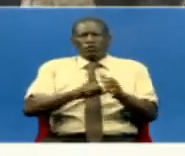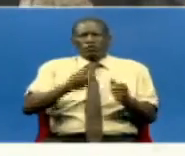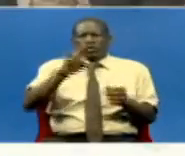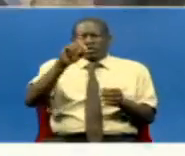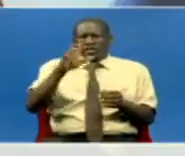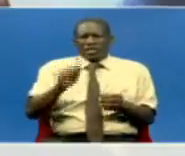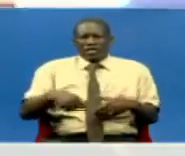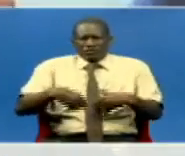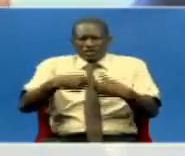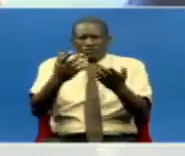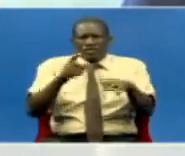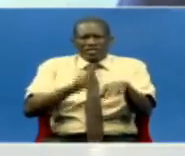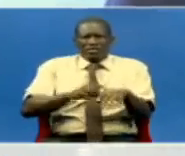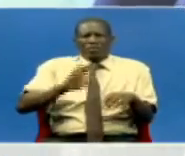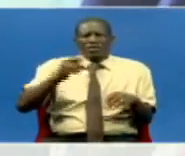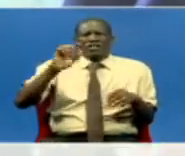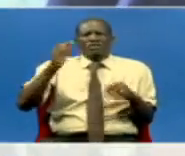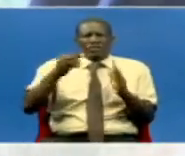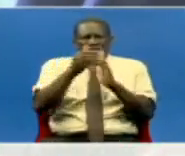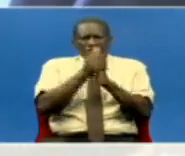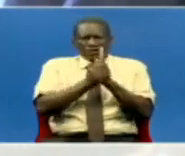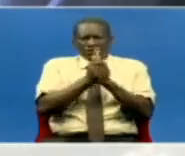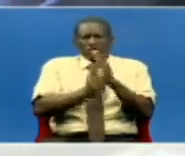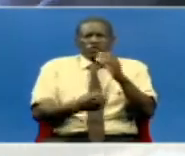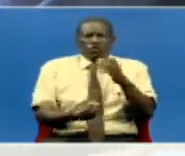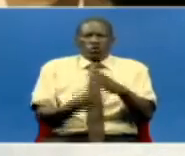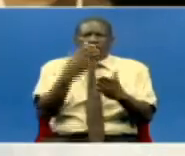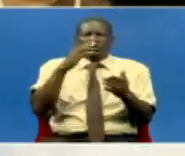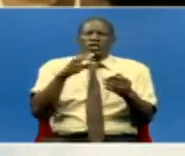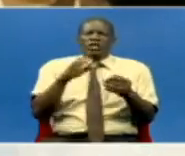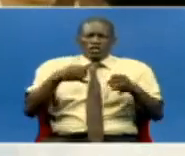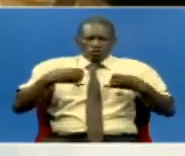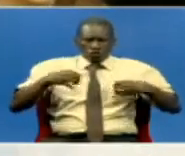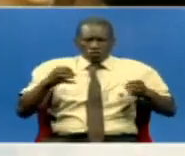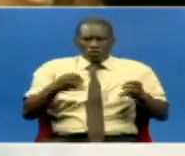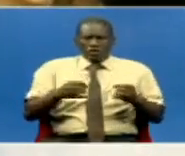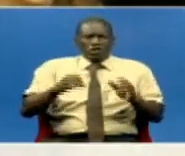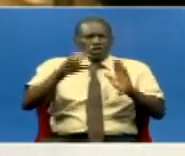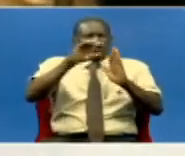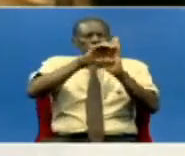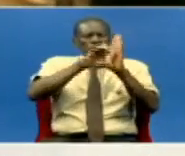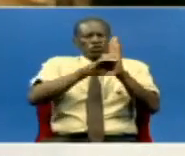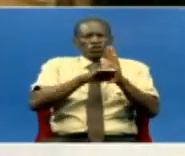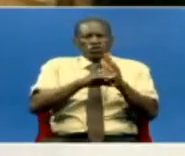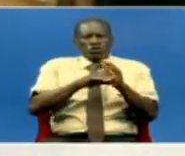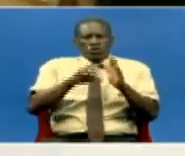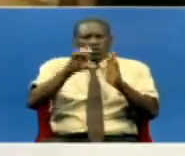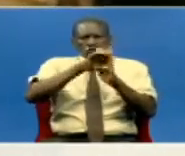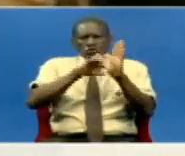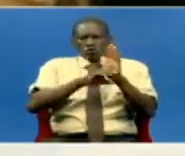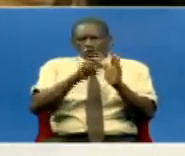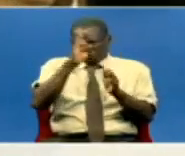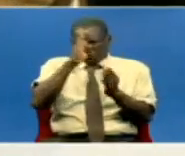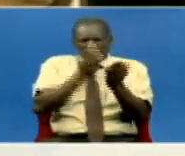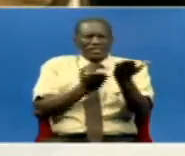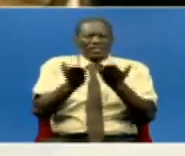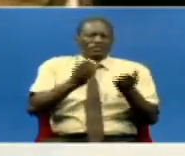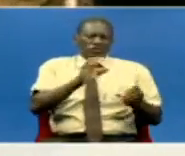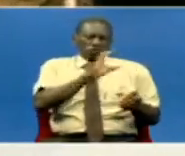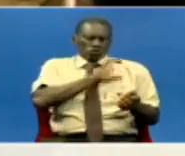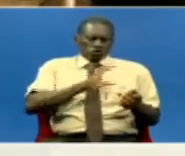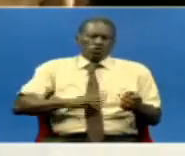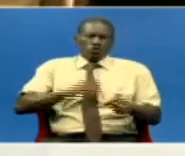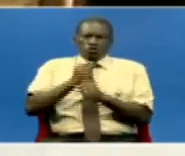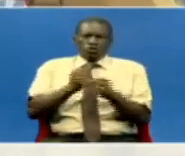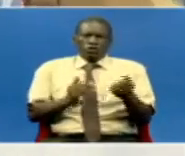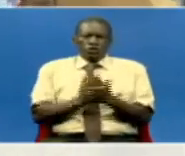had made during the Kenya Kwanza Manifesto launch was to implement the constitutional requirement of the Police Service Commission to ensure